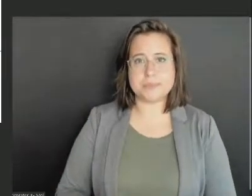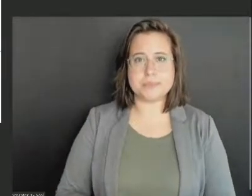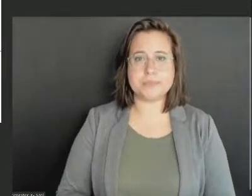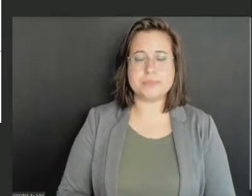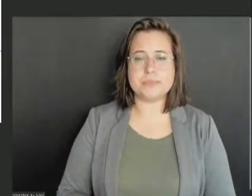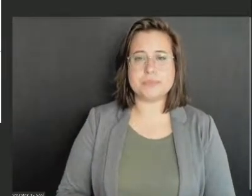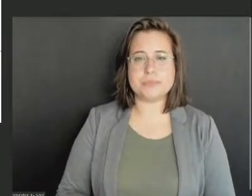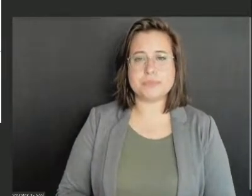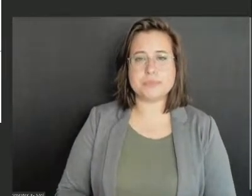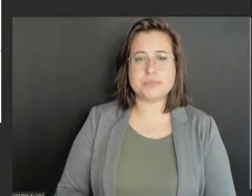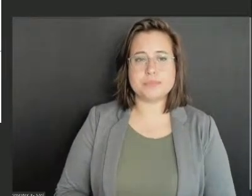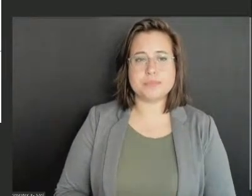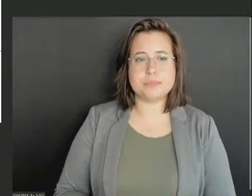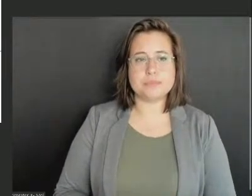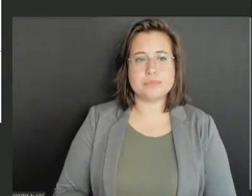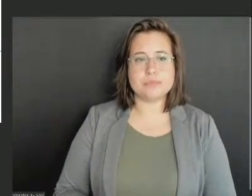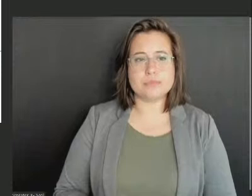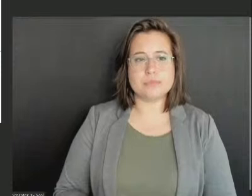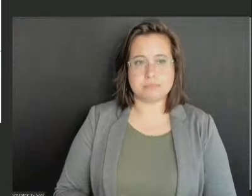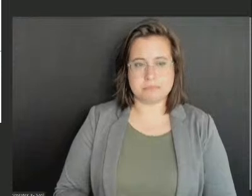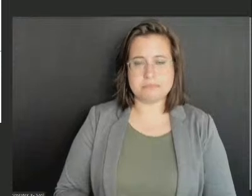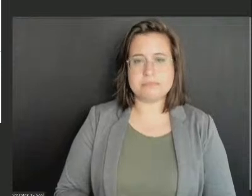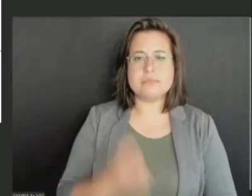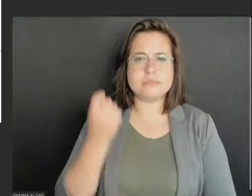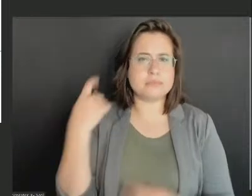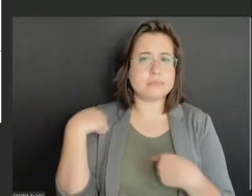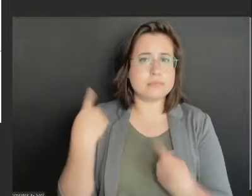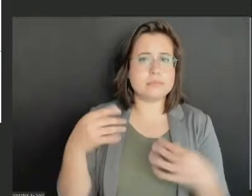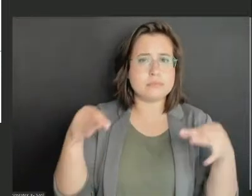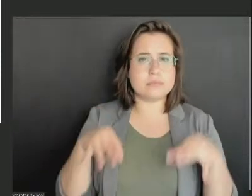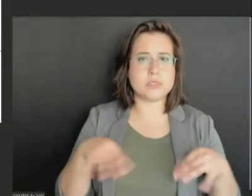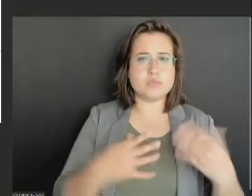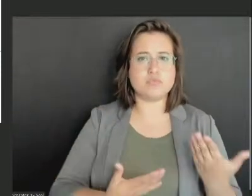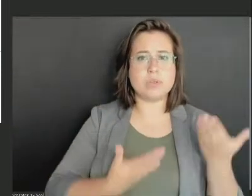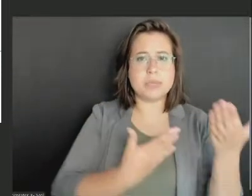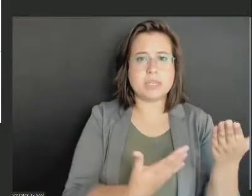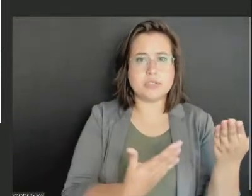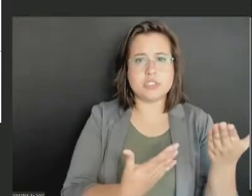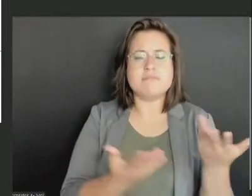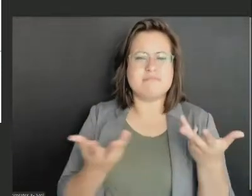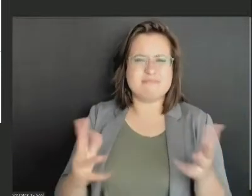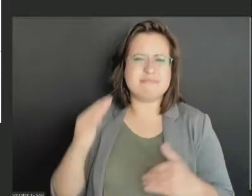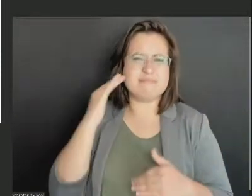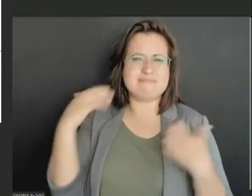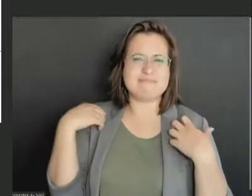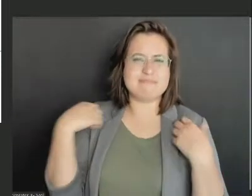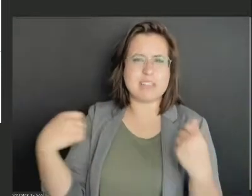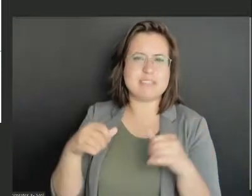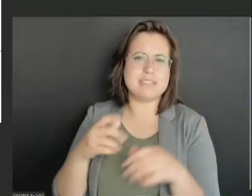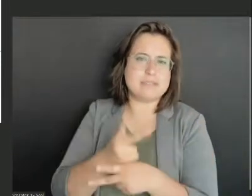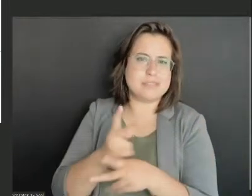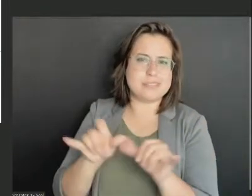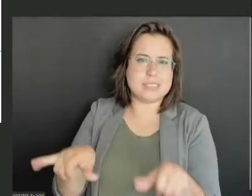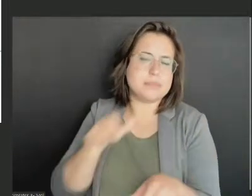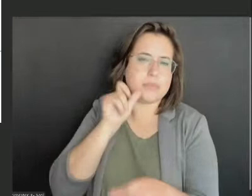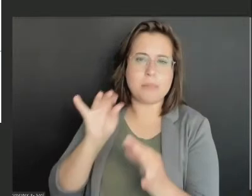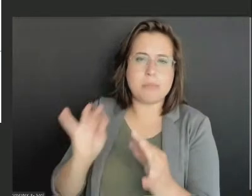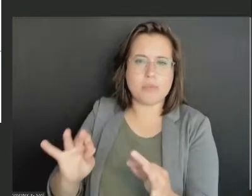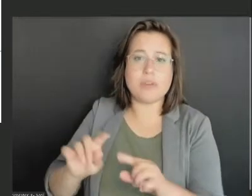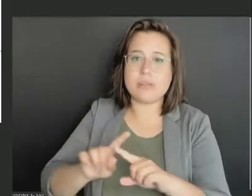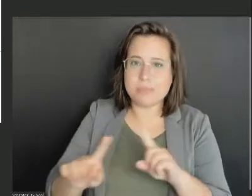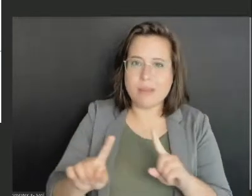All these recommendations have been developed knowing that our healthcare system is imperfect, but made up of dedicated professionals who are committed to the patients they